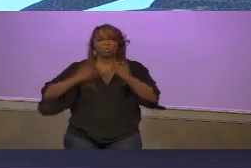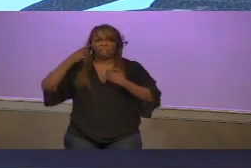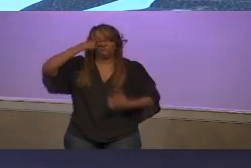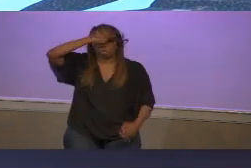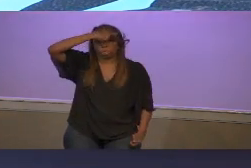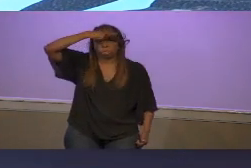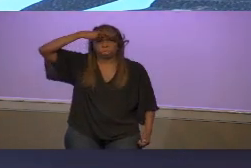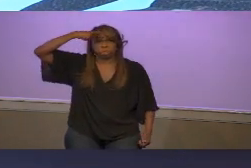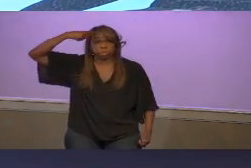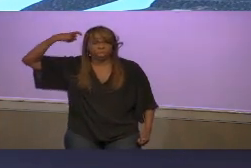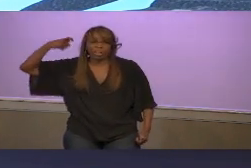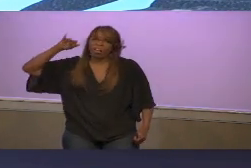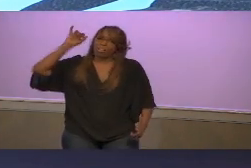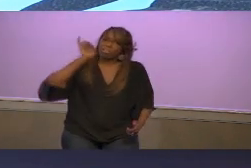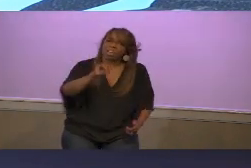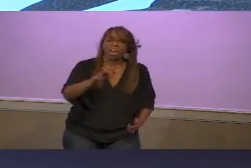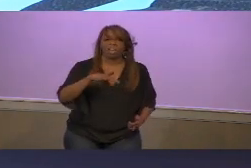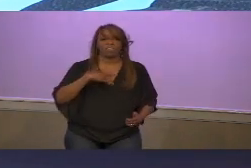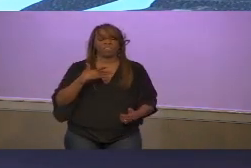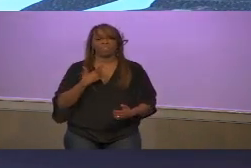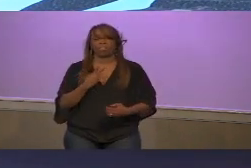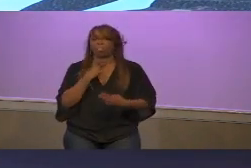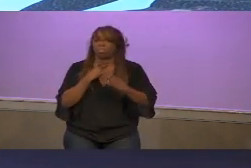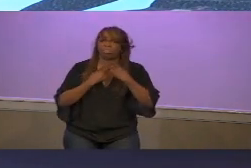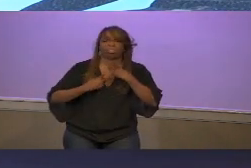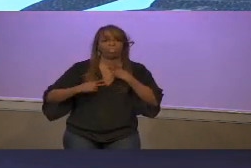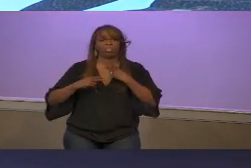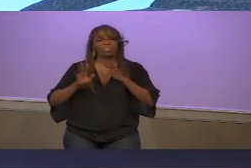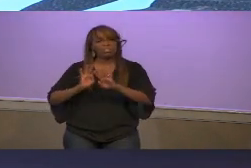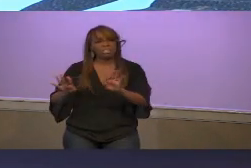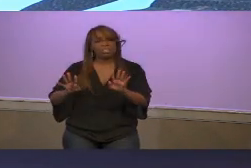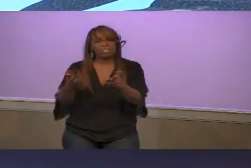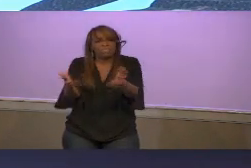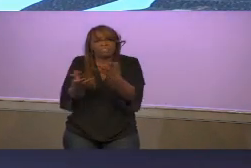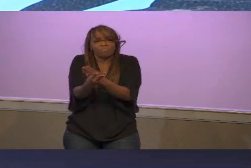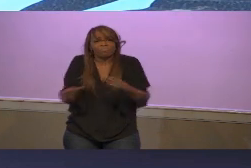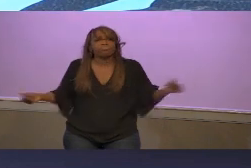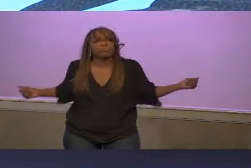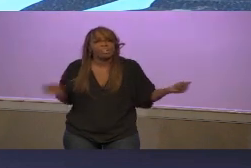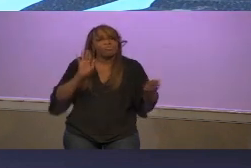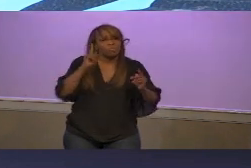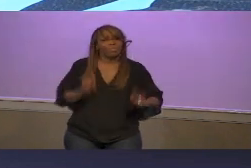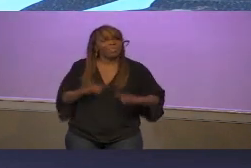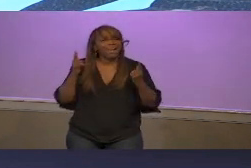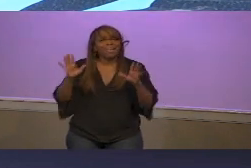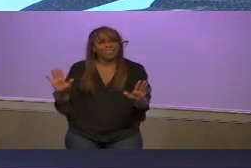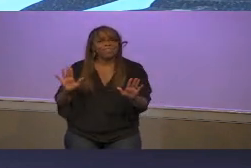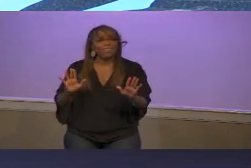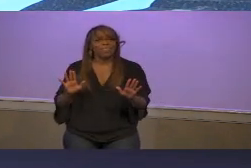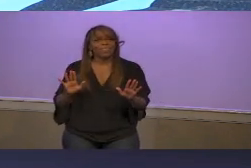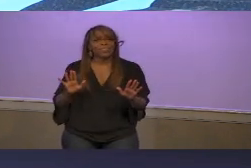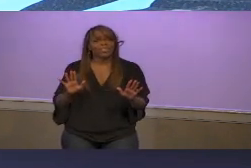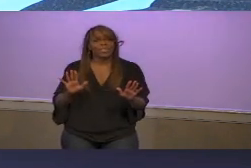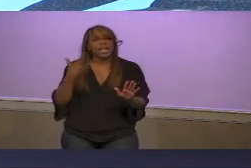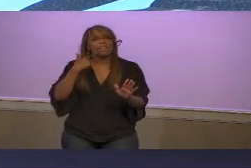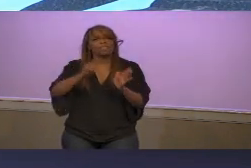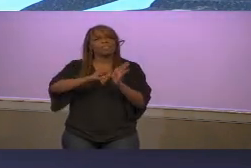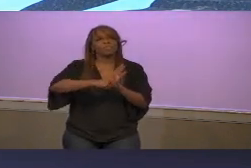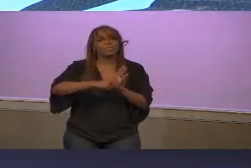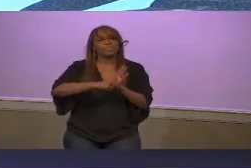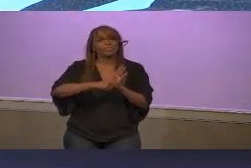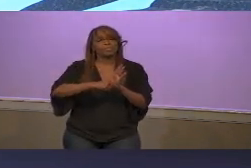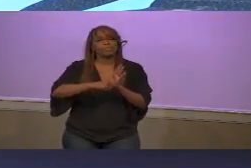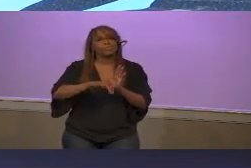restricted your movement and your mobility, it's been broken off your life. Look at the emphasis placed on the deliverer